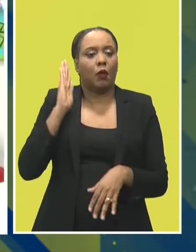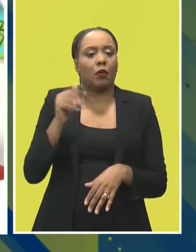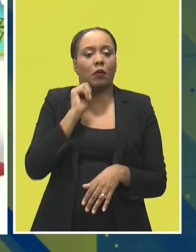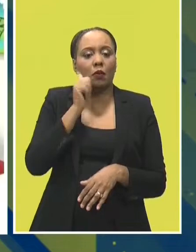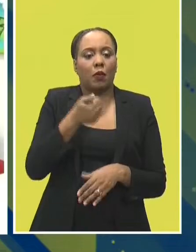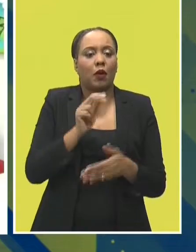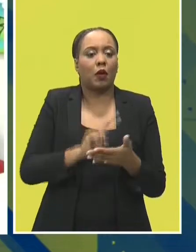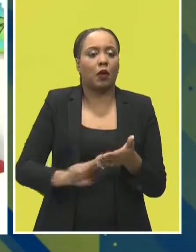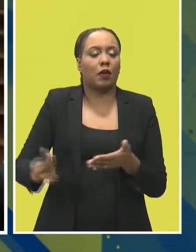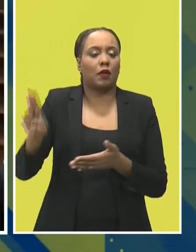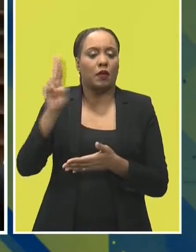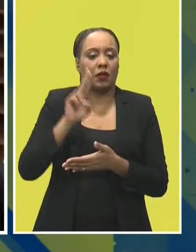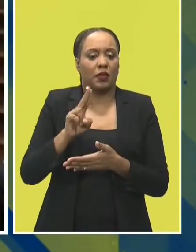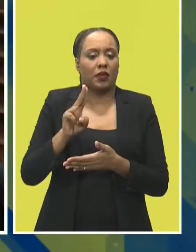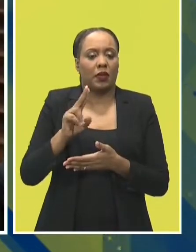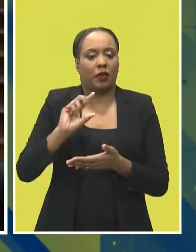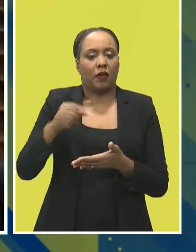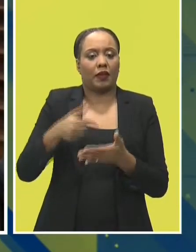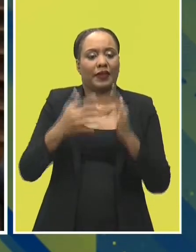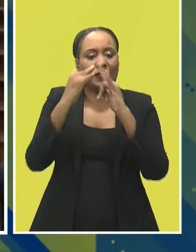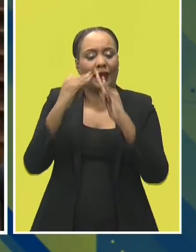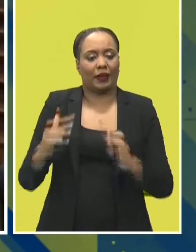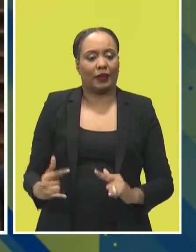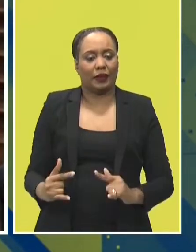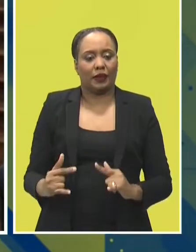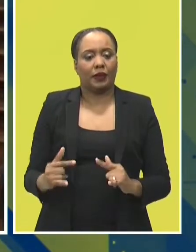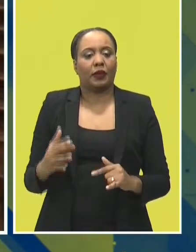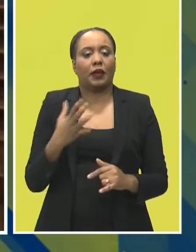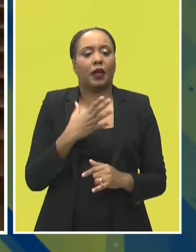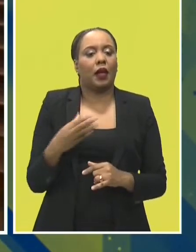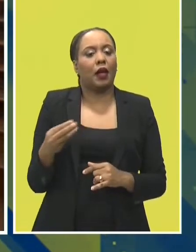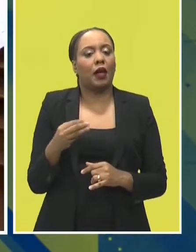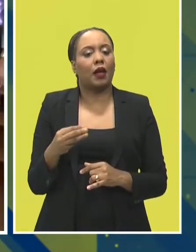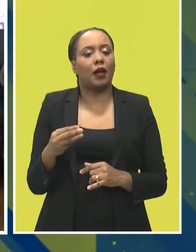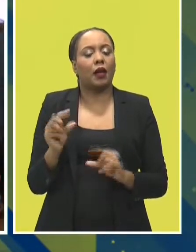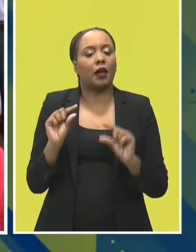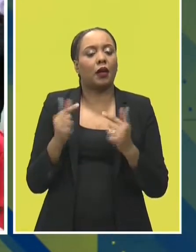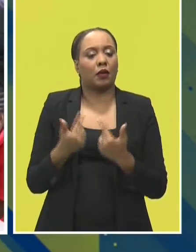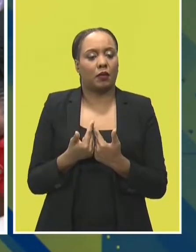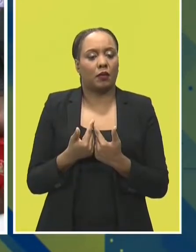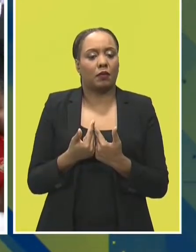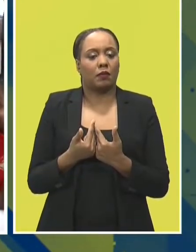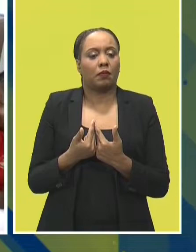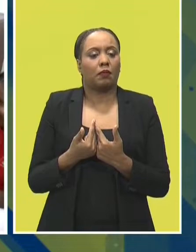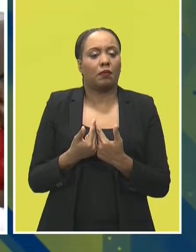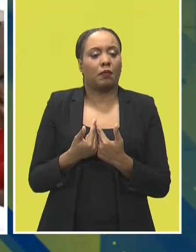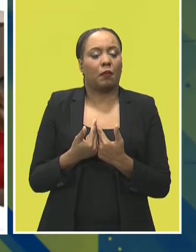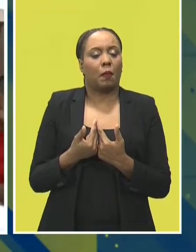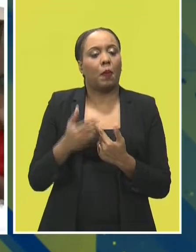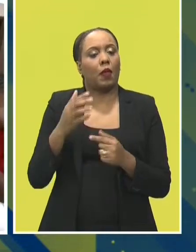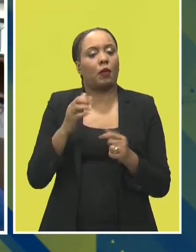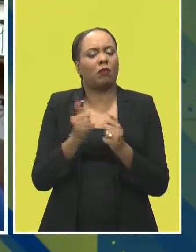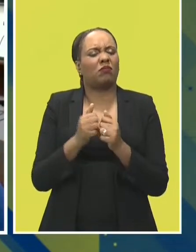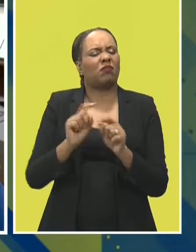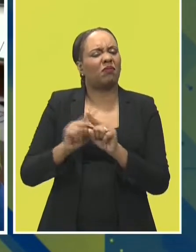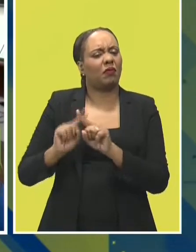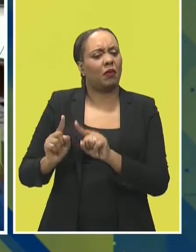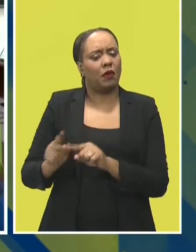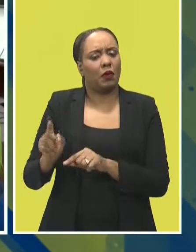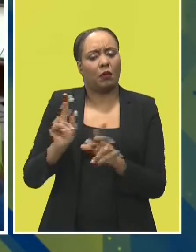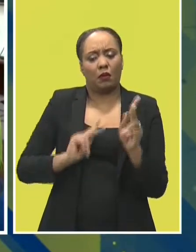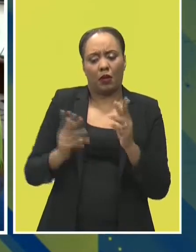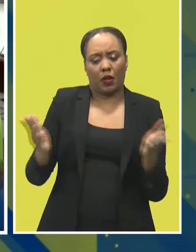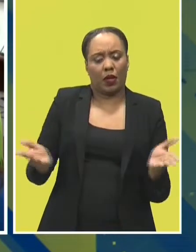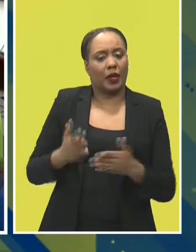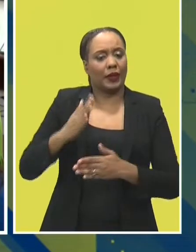Cahill graduation tent, will be headlined by the Ultimate Elton and the Rocket Band, along with several local acts. Rotary